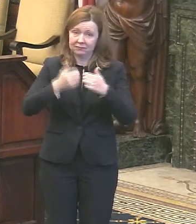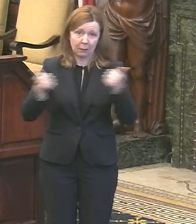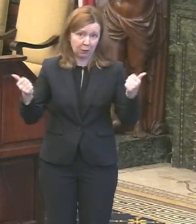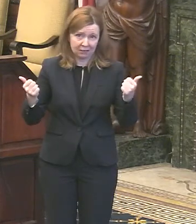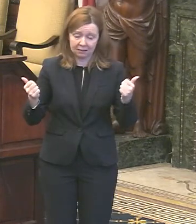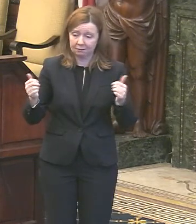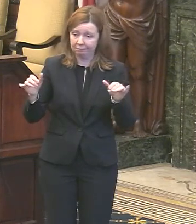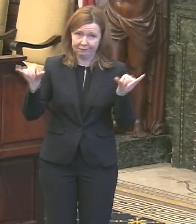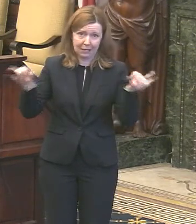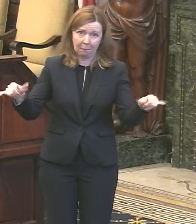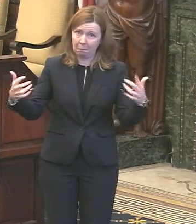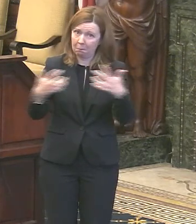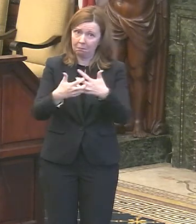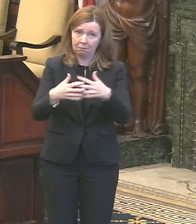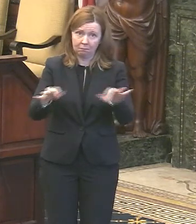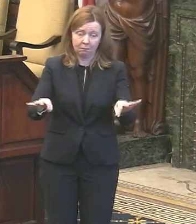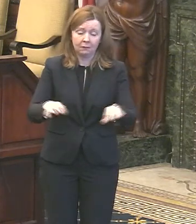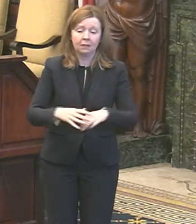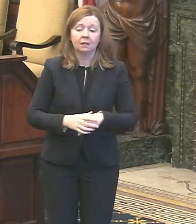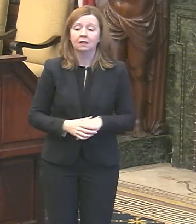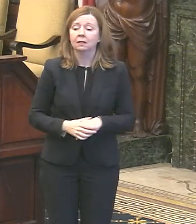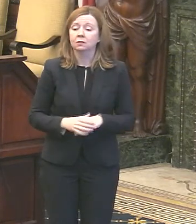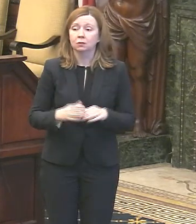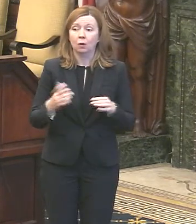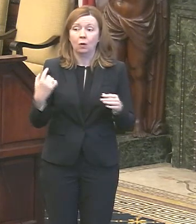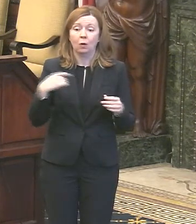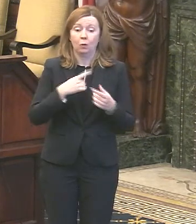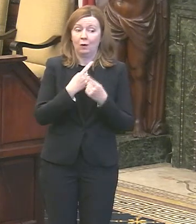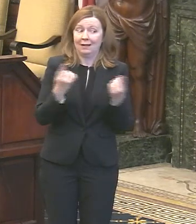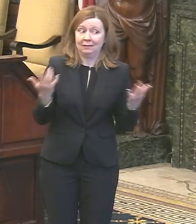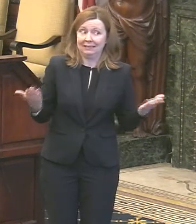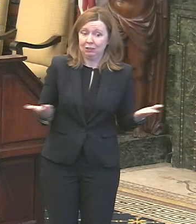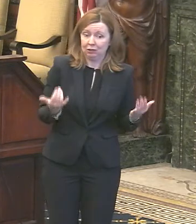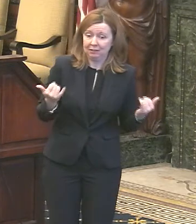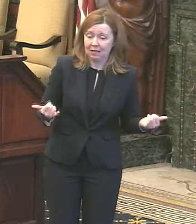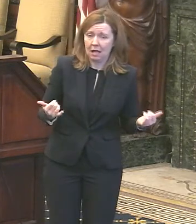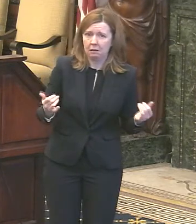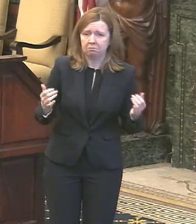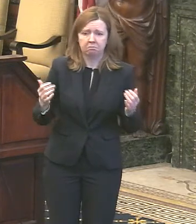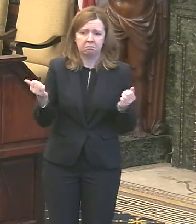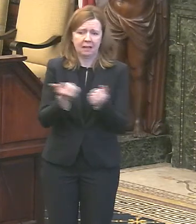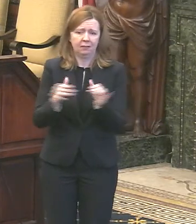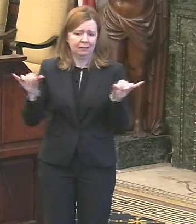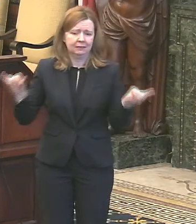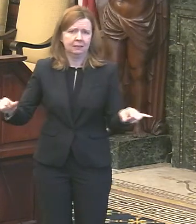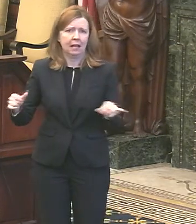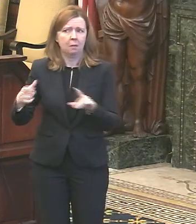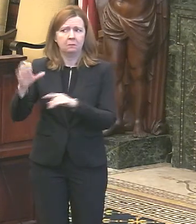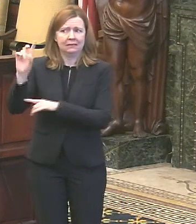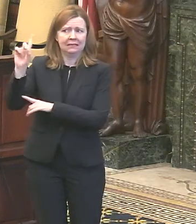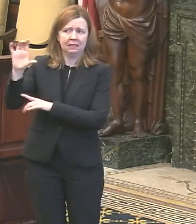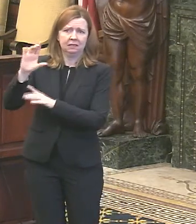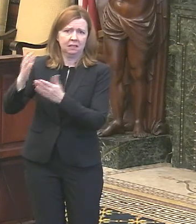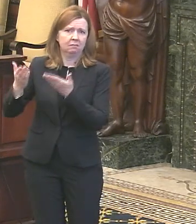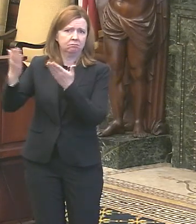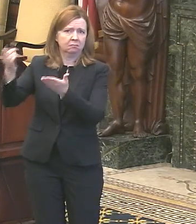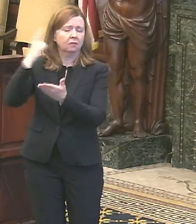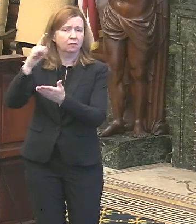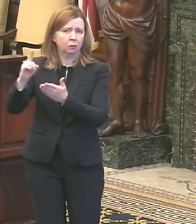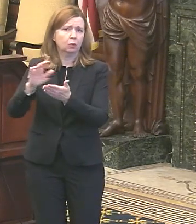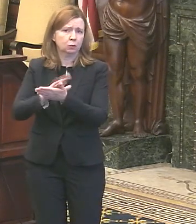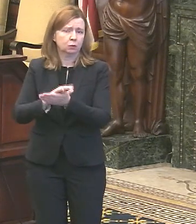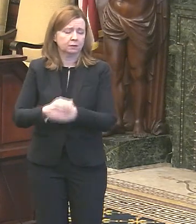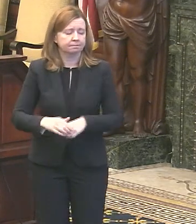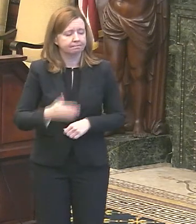now. And so nothing that we're announcing here today changes those recommendations for schools. Thank